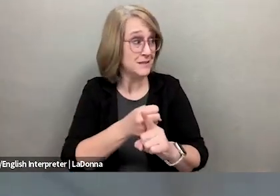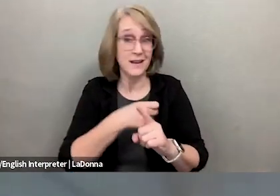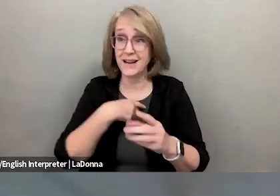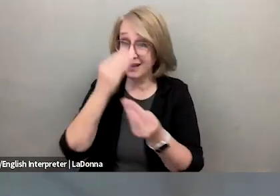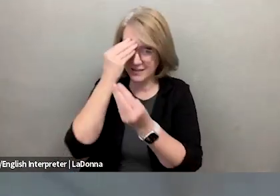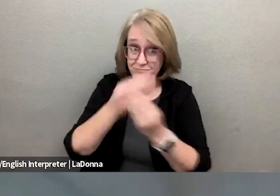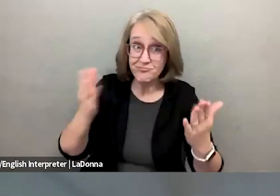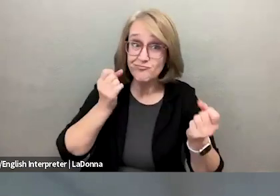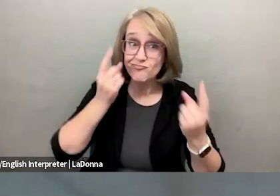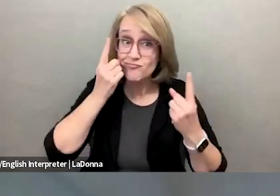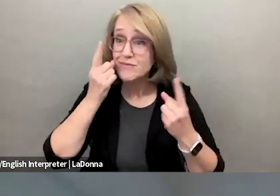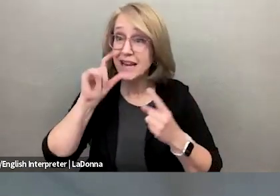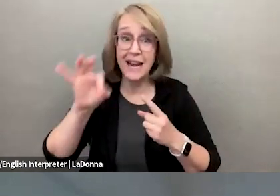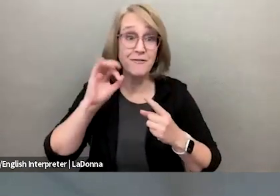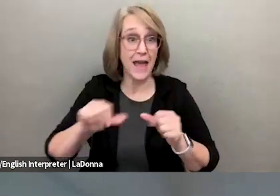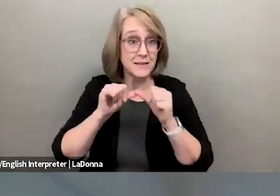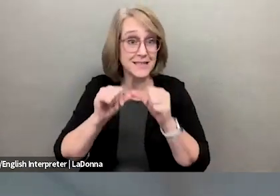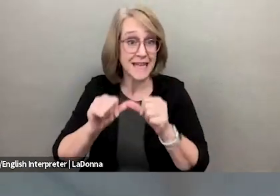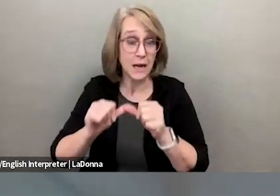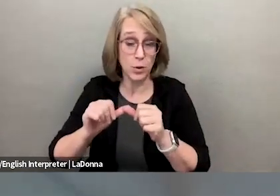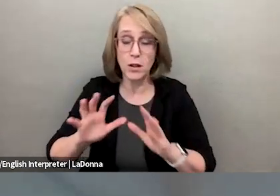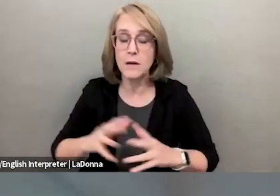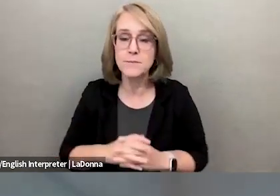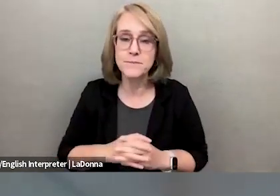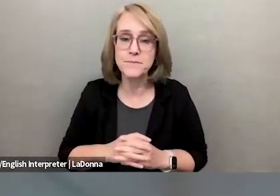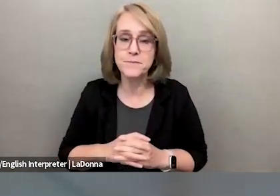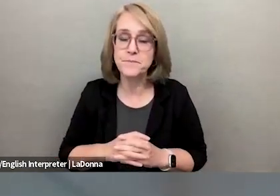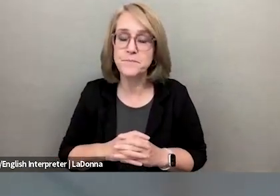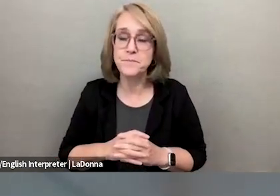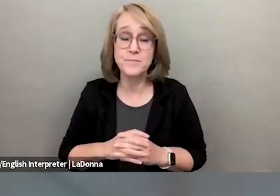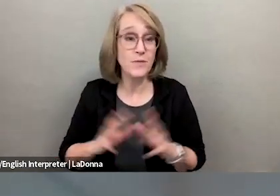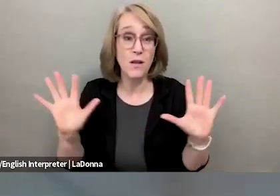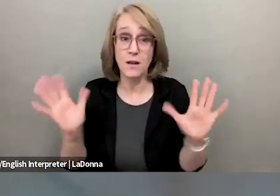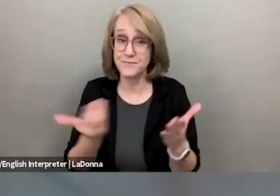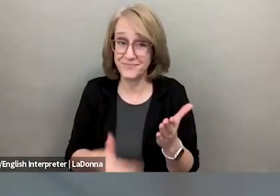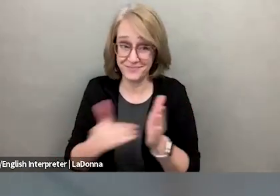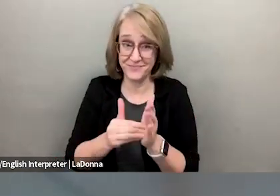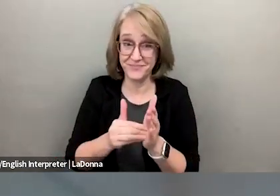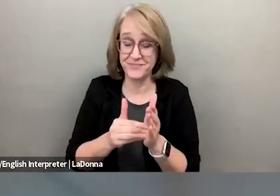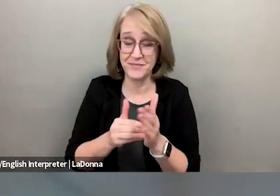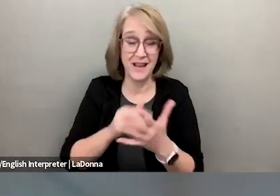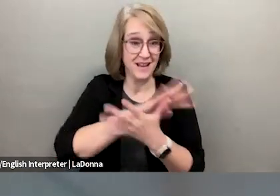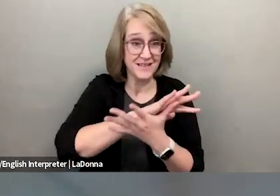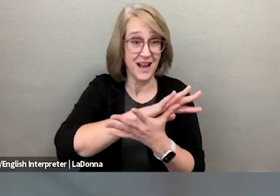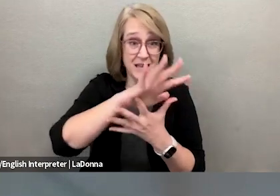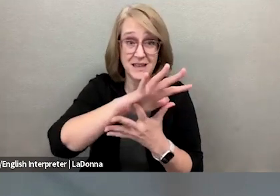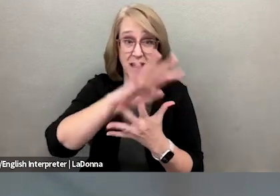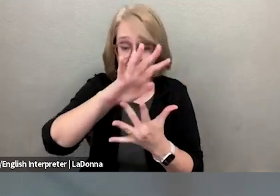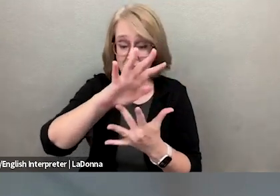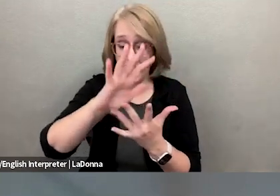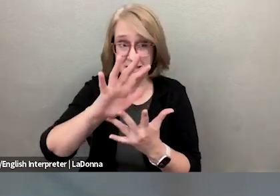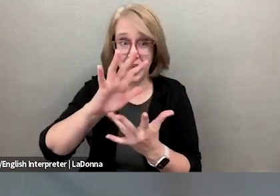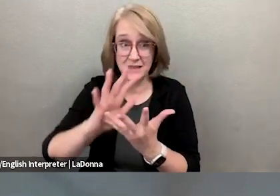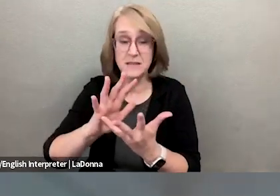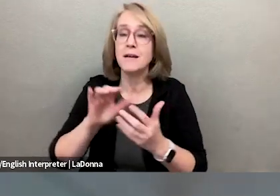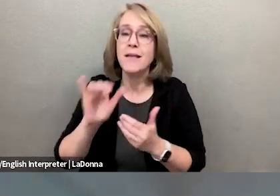inform sustainability plans. And I wanted to say that all again because it really illustrates the